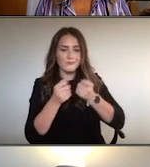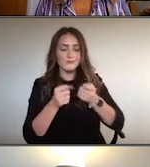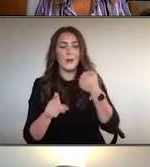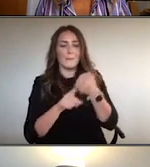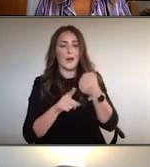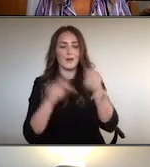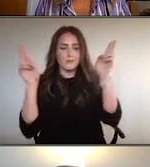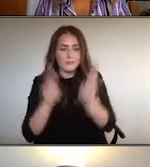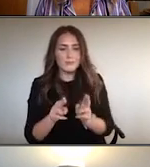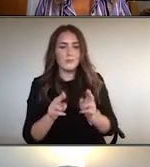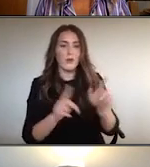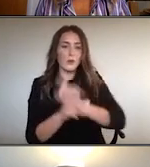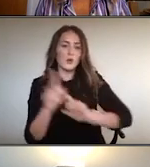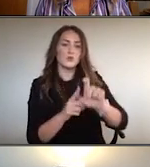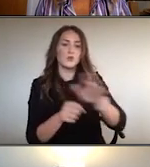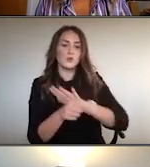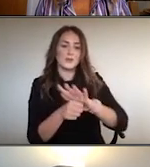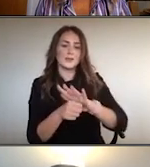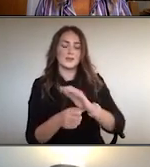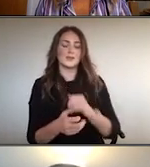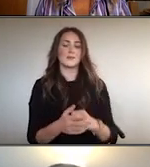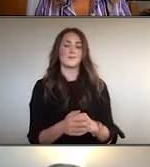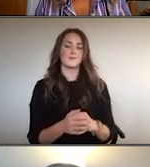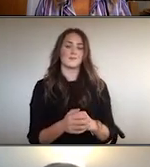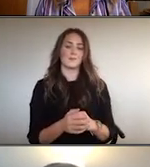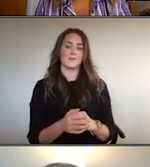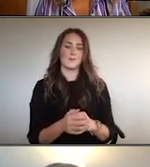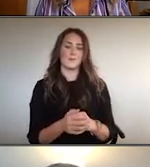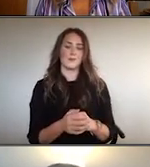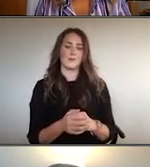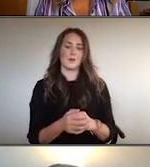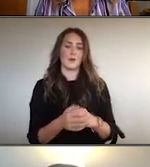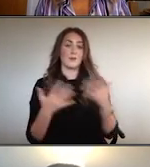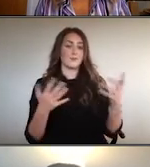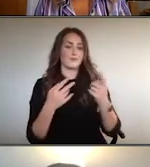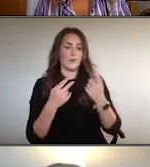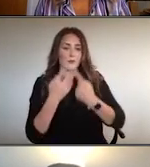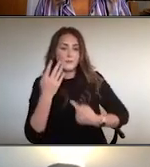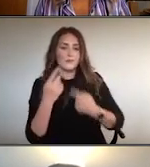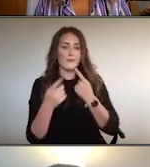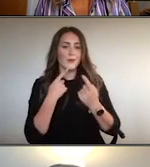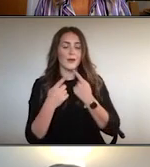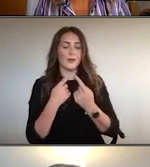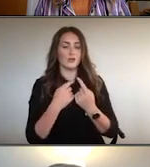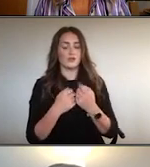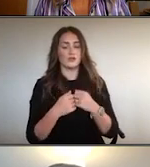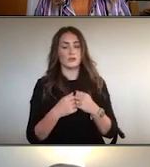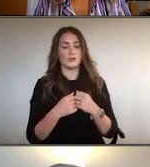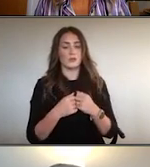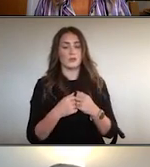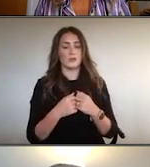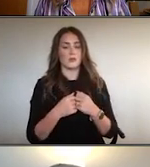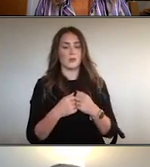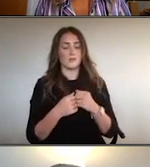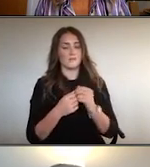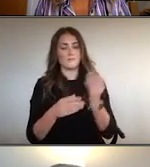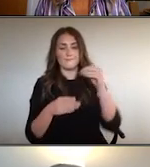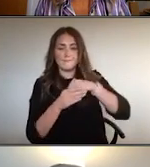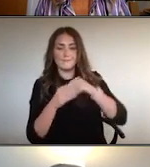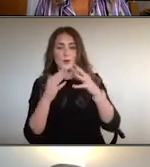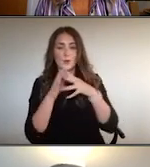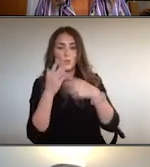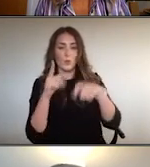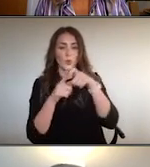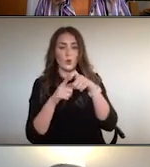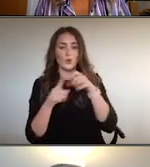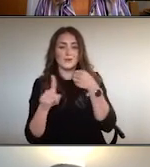communities. And again, the relevant information that captures this is set out in our ward impact